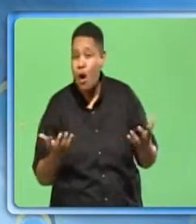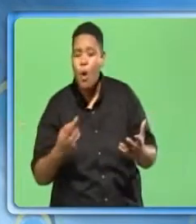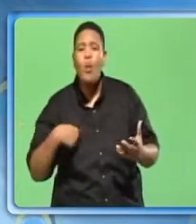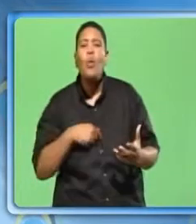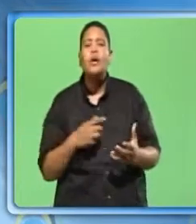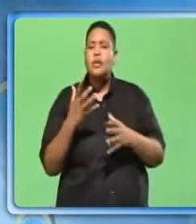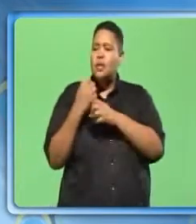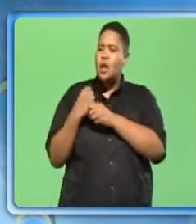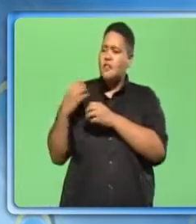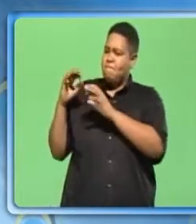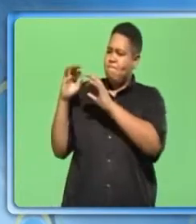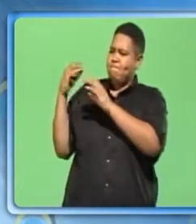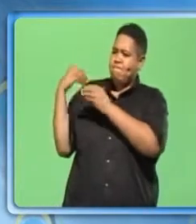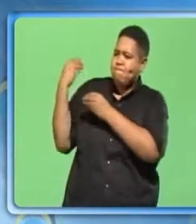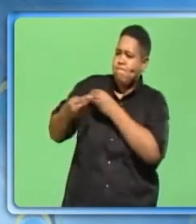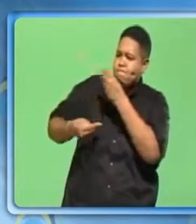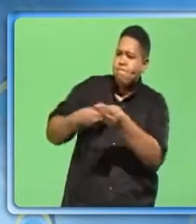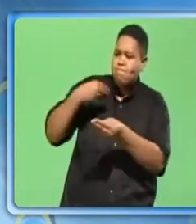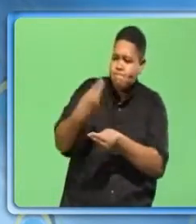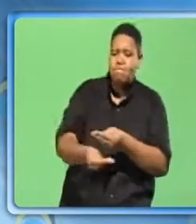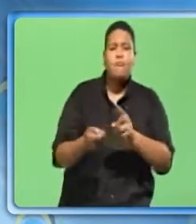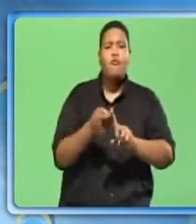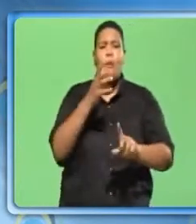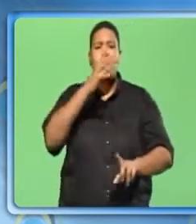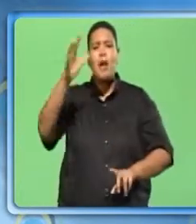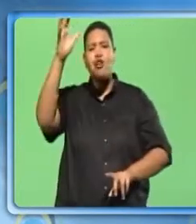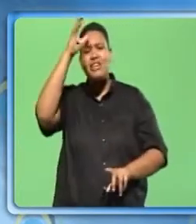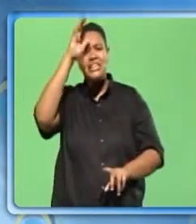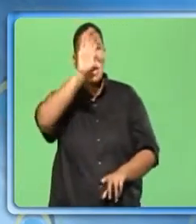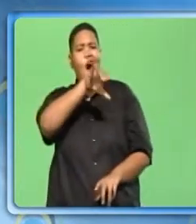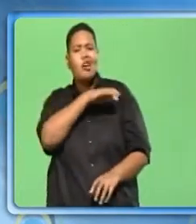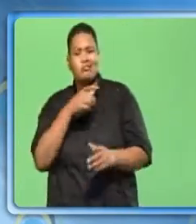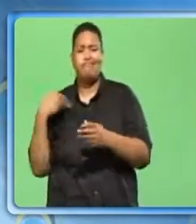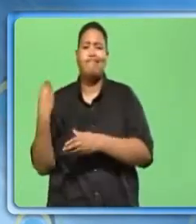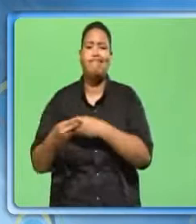inherit traits, characteristics from our parents.